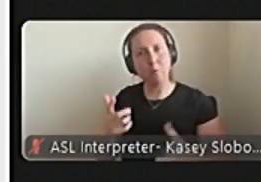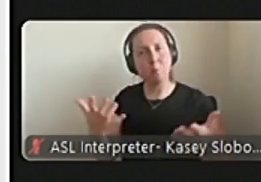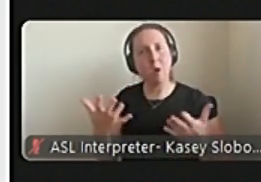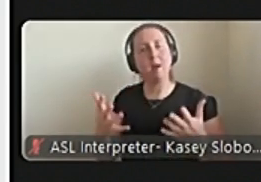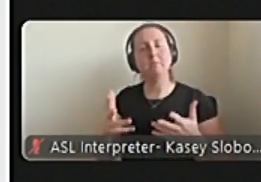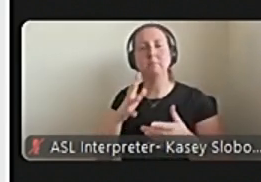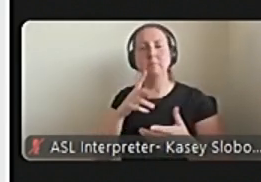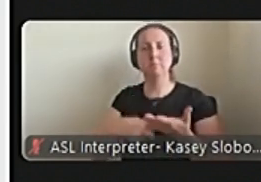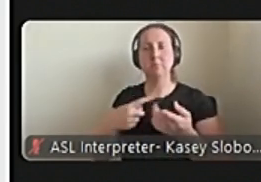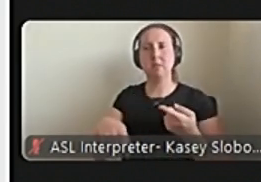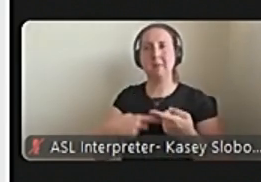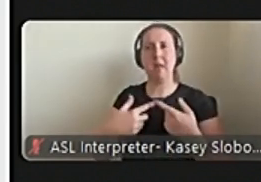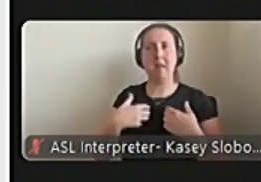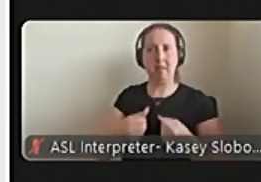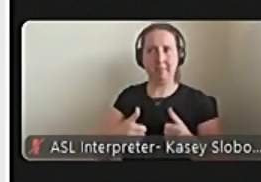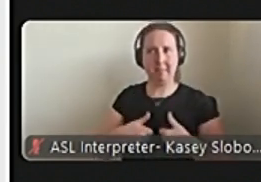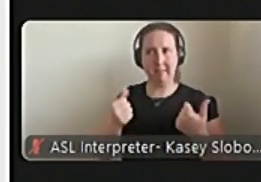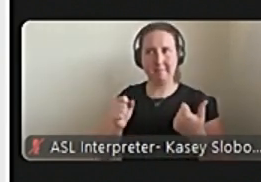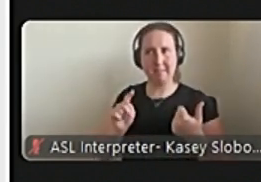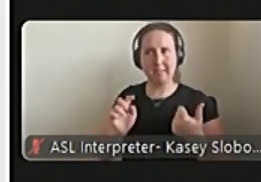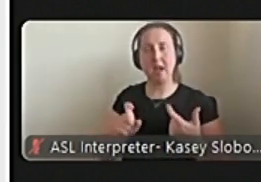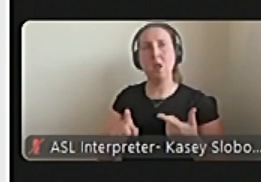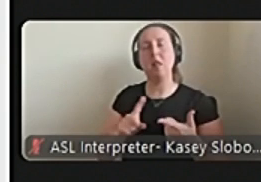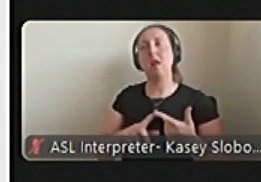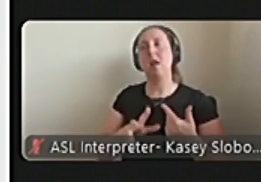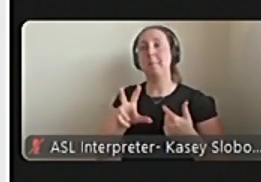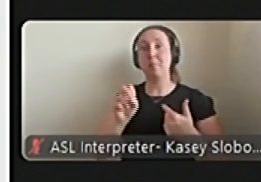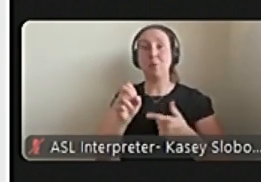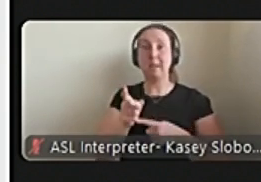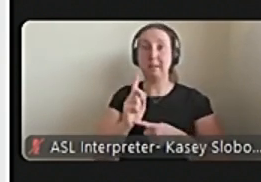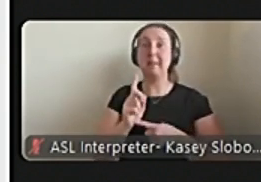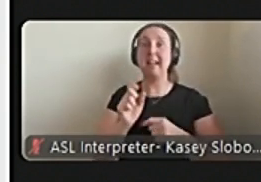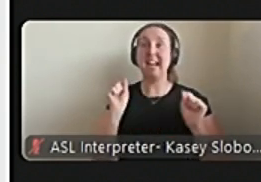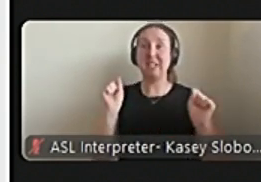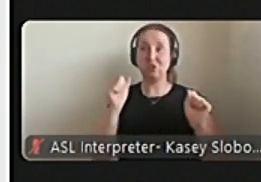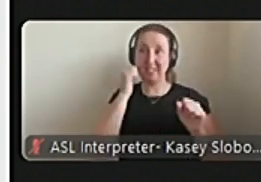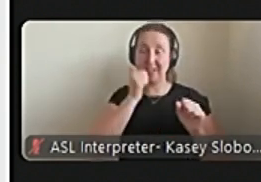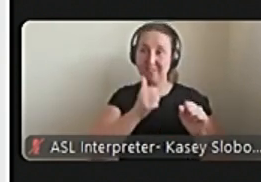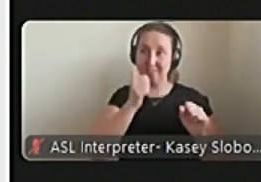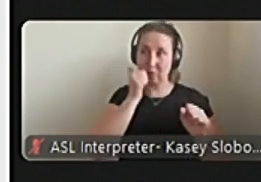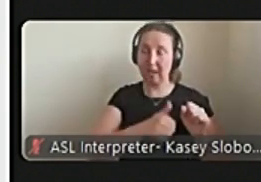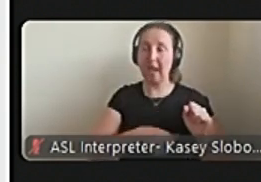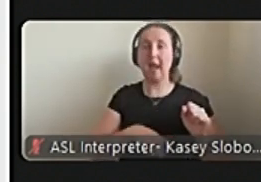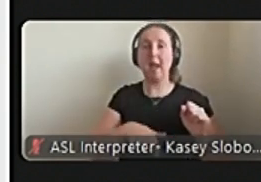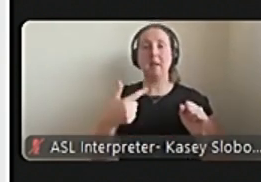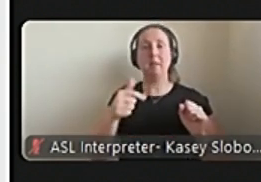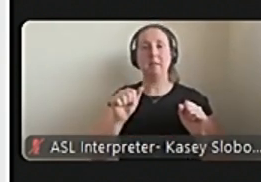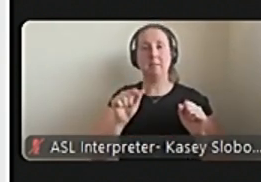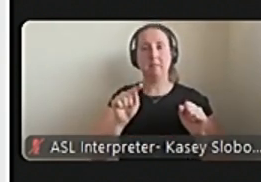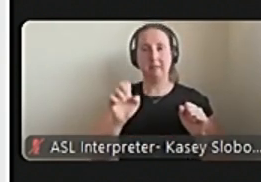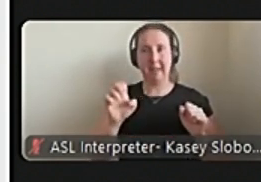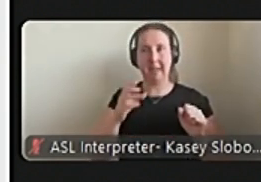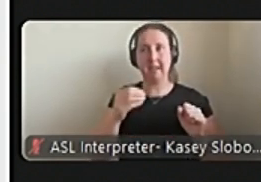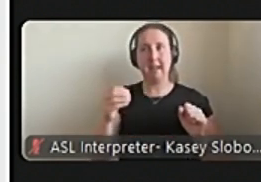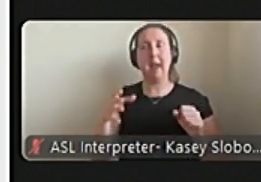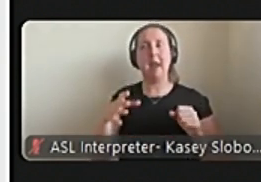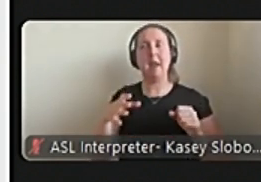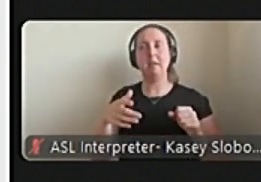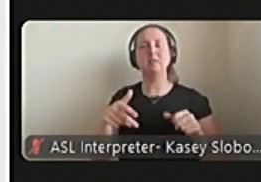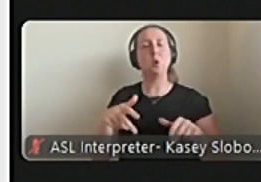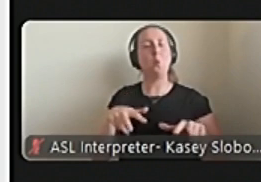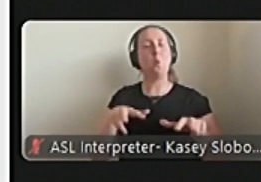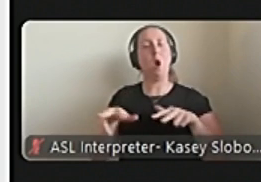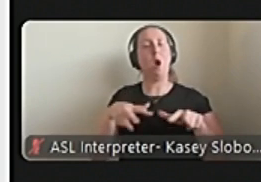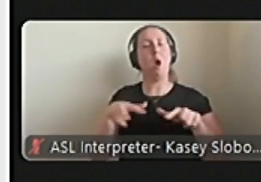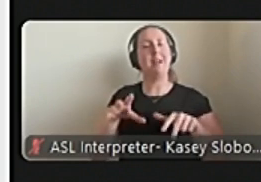of 30 minutes of physical exercise a day. Start slow. Do gait and balance so you don't tip over or trip.